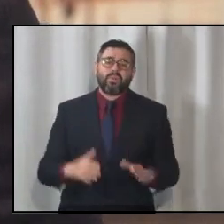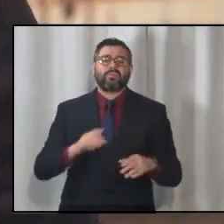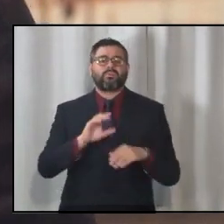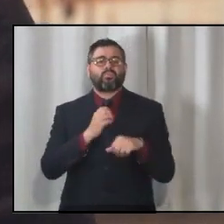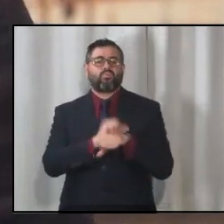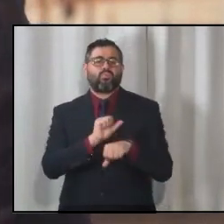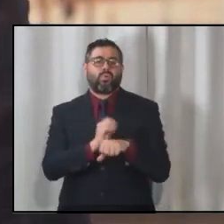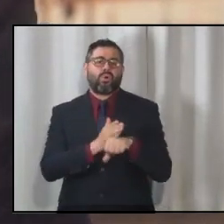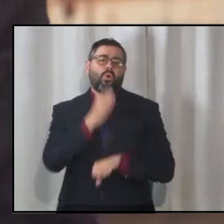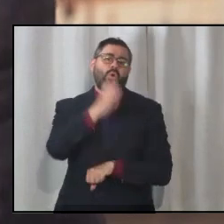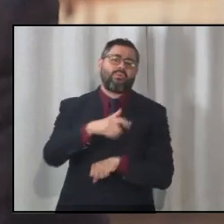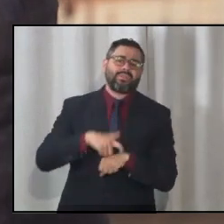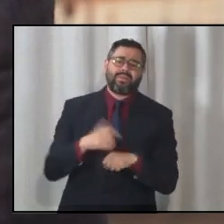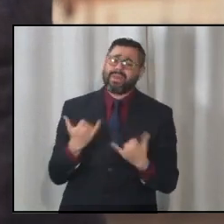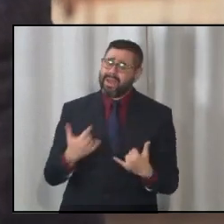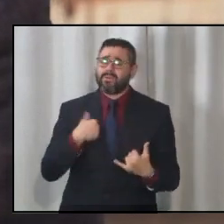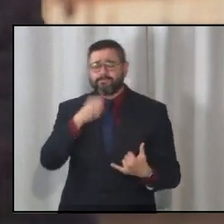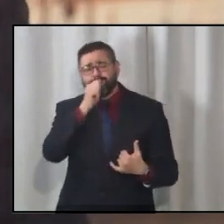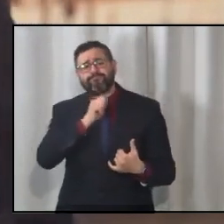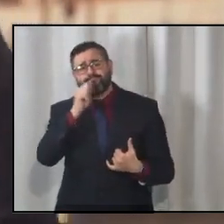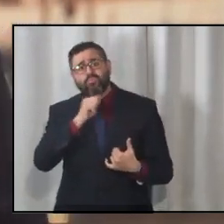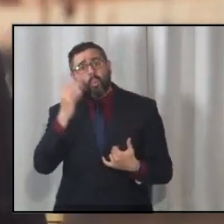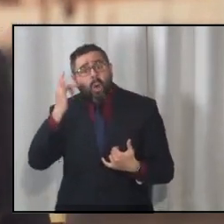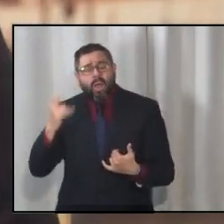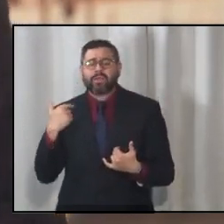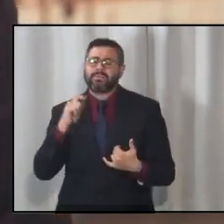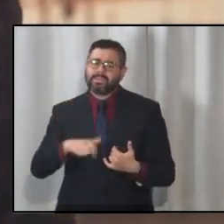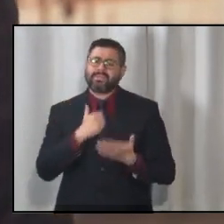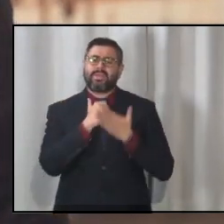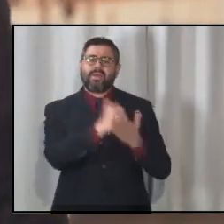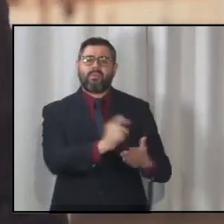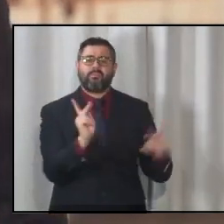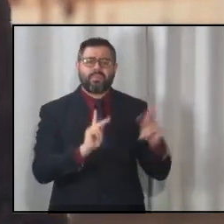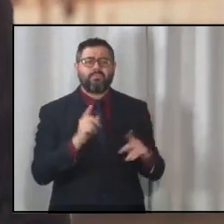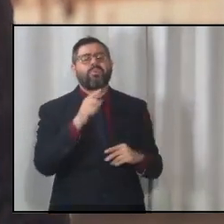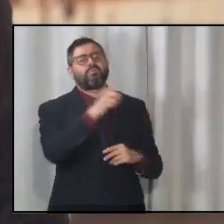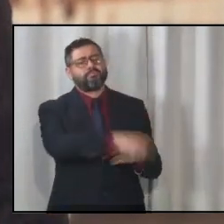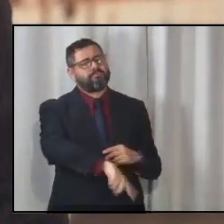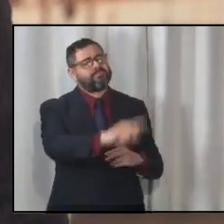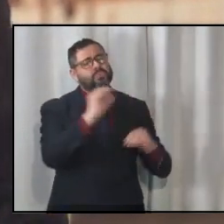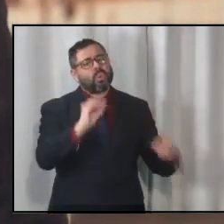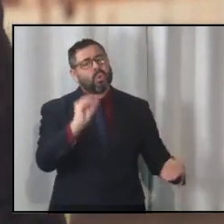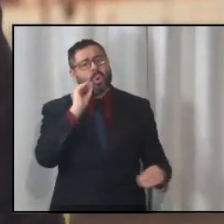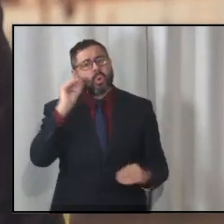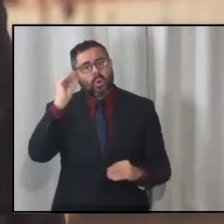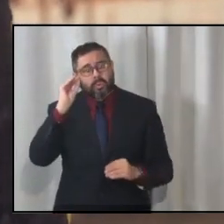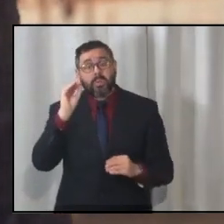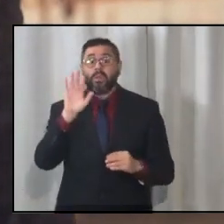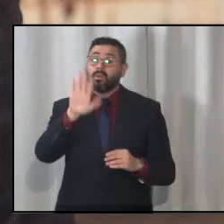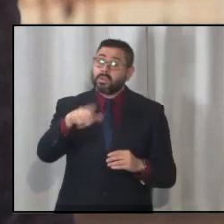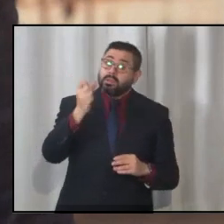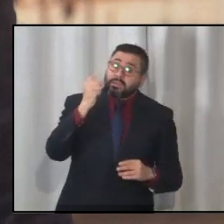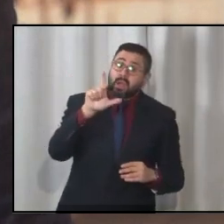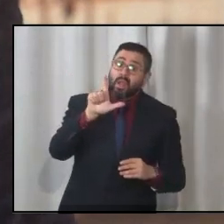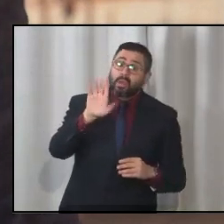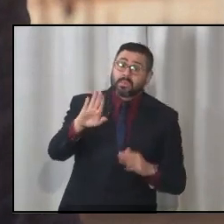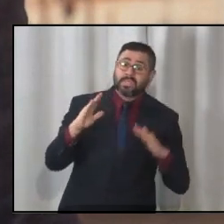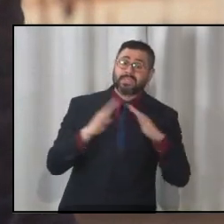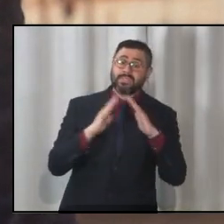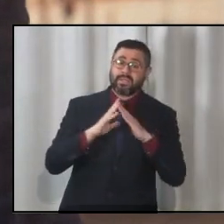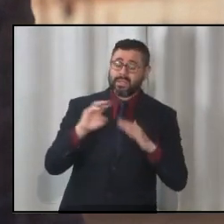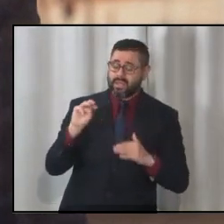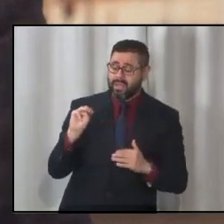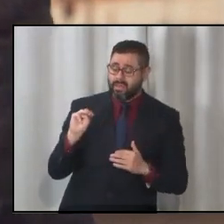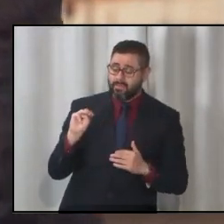people are safe from the elements. I want to thank our dedicated city team at the MSC who are working extremely hard to make this